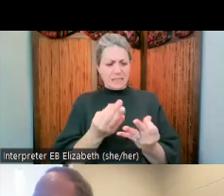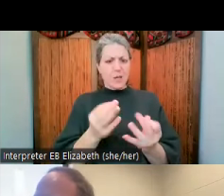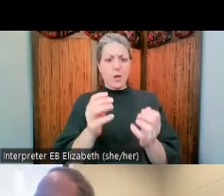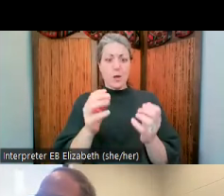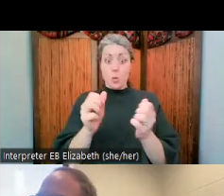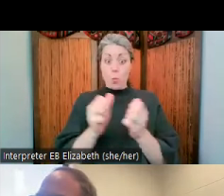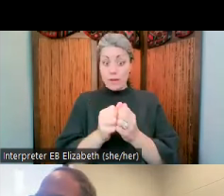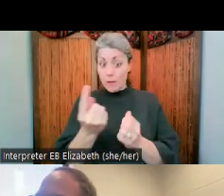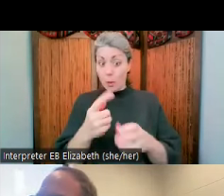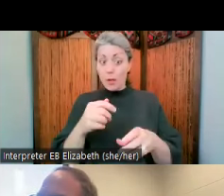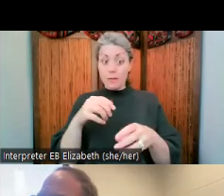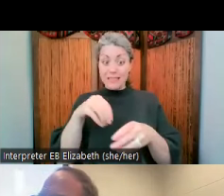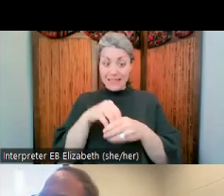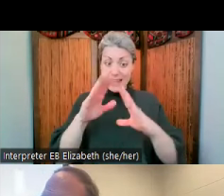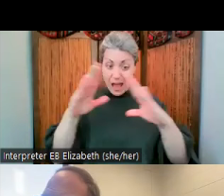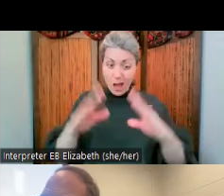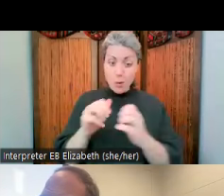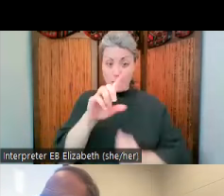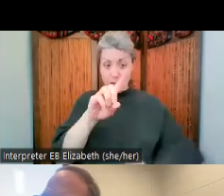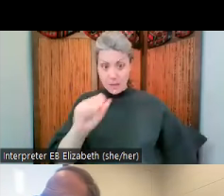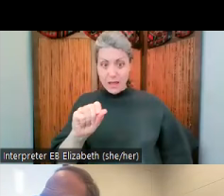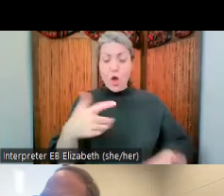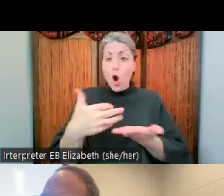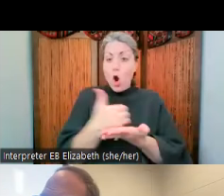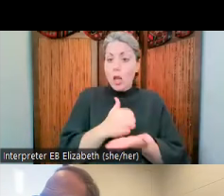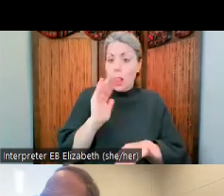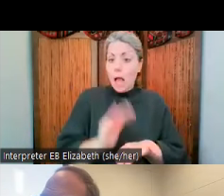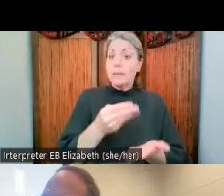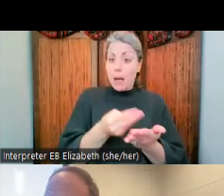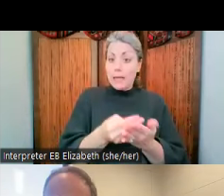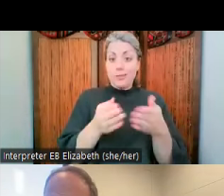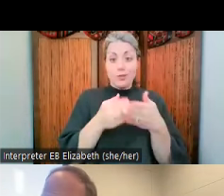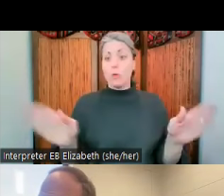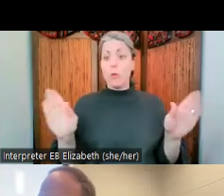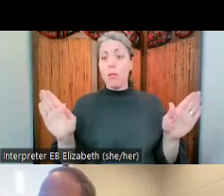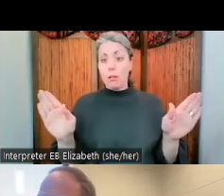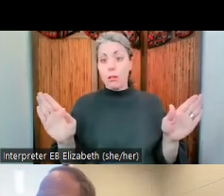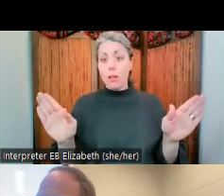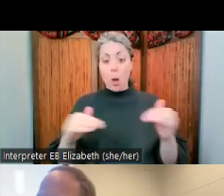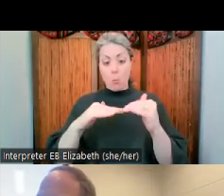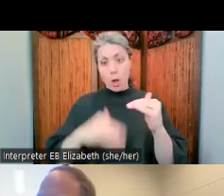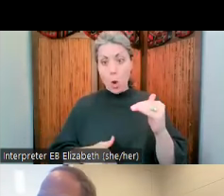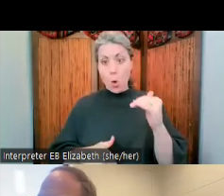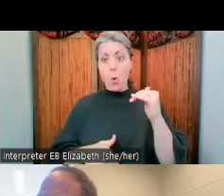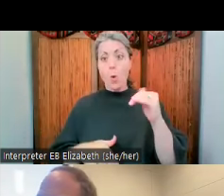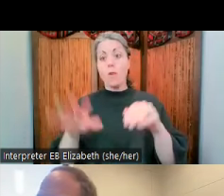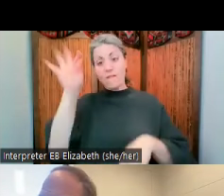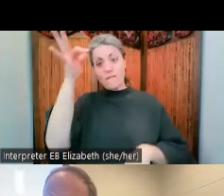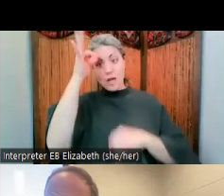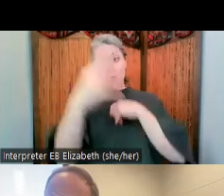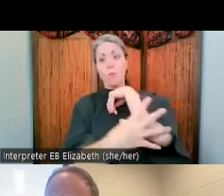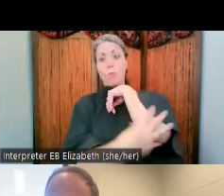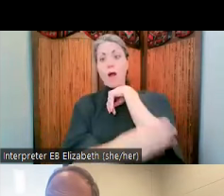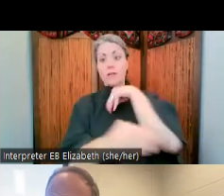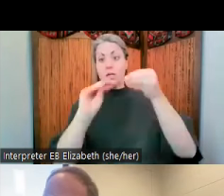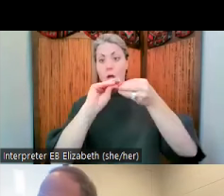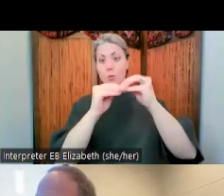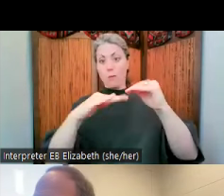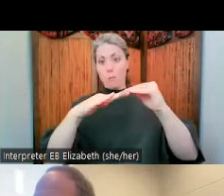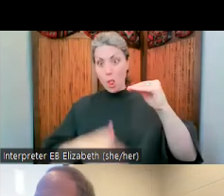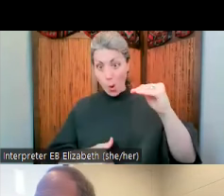in a household earn less or are more likely to be below the federal poverty line. And this is based on